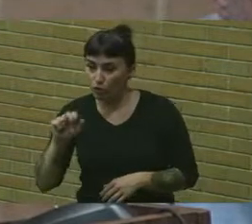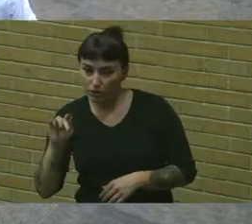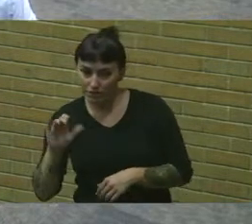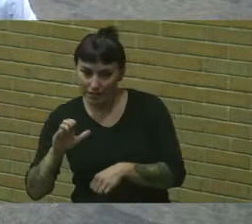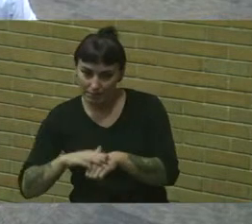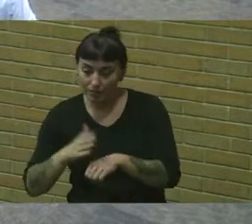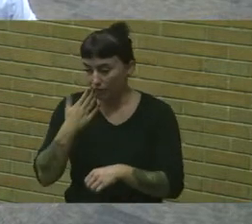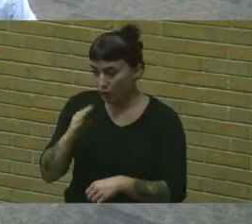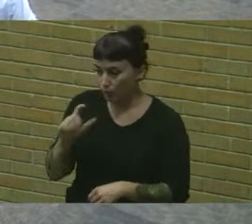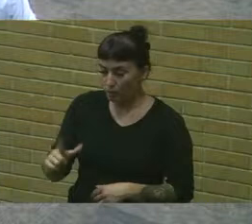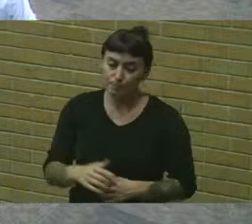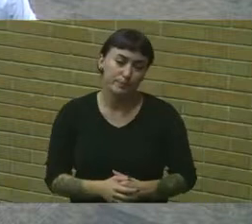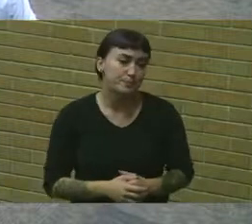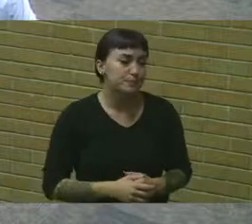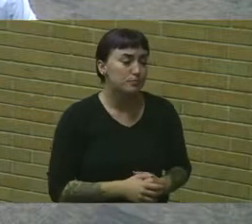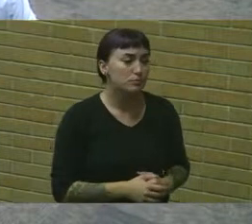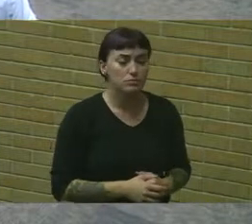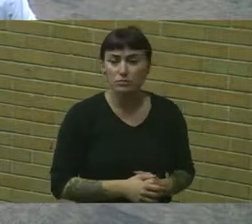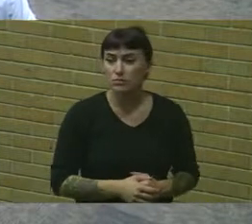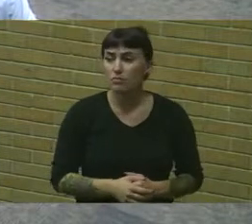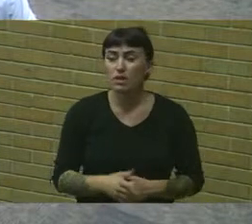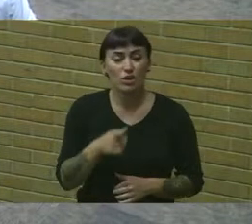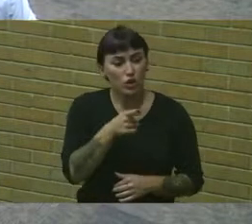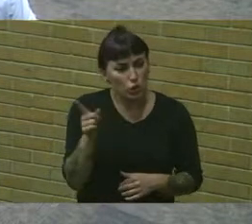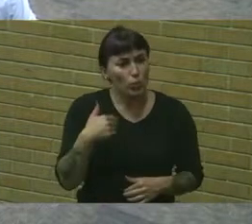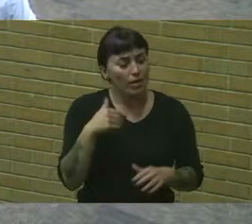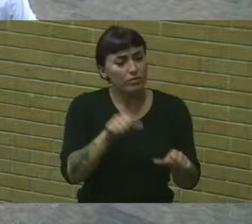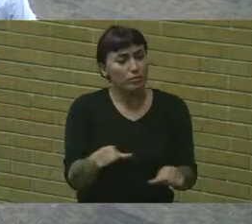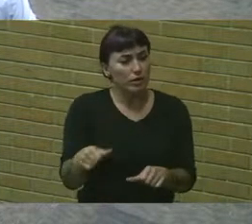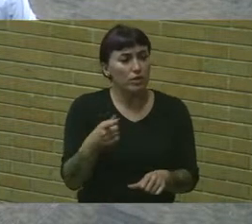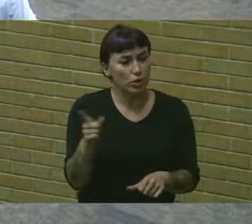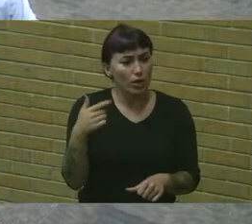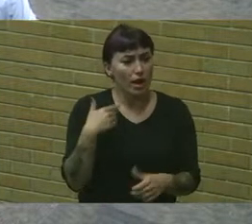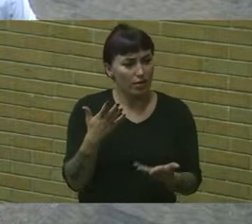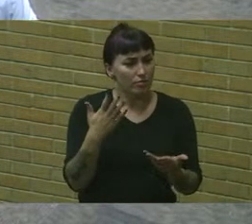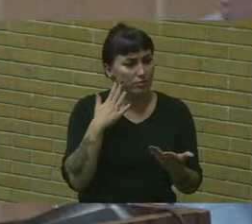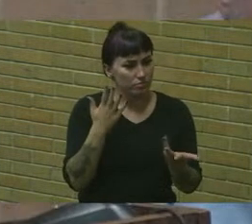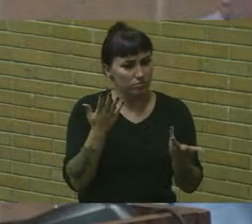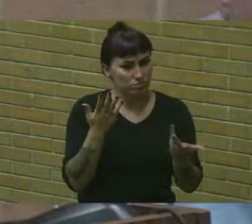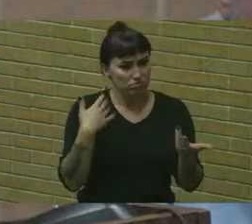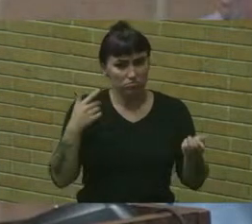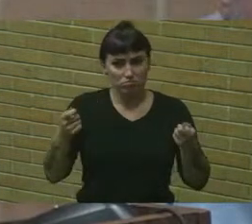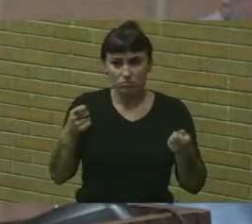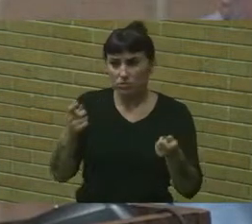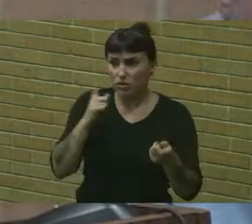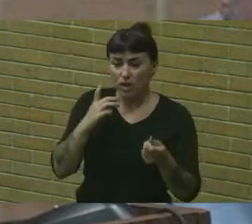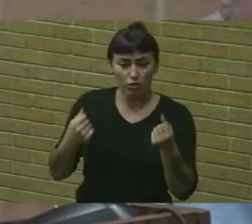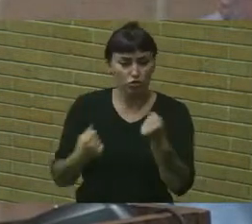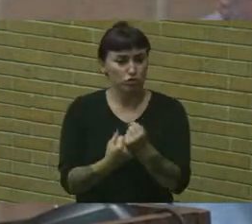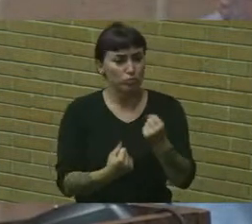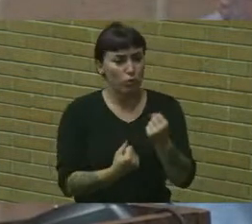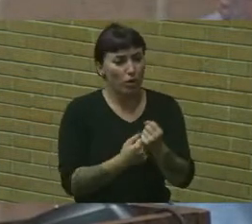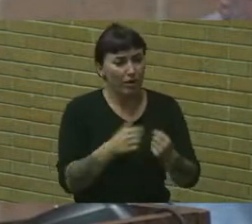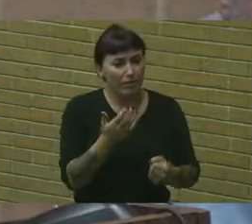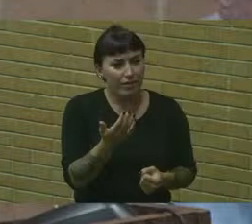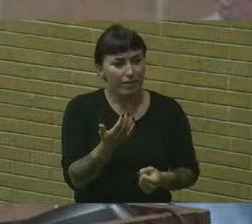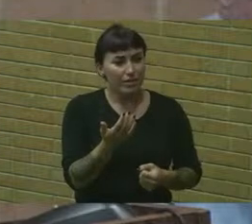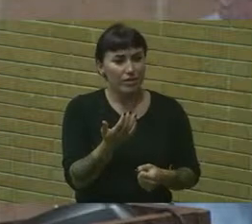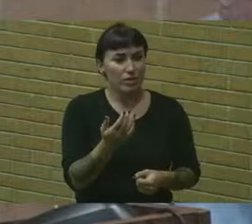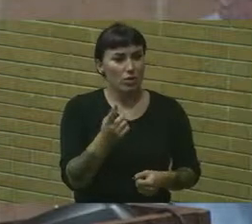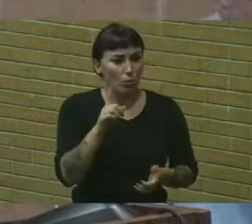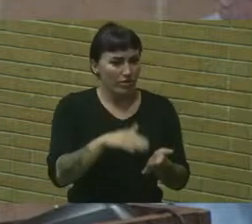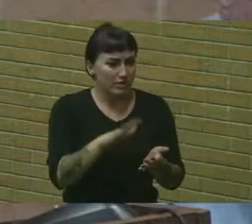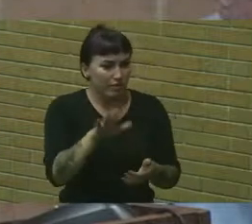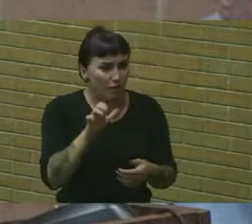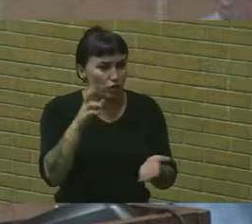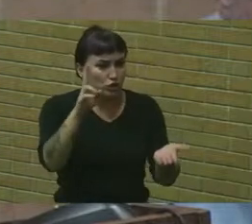Thank you, Bill. You have the ability and you have the wherewithal and the support of a majority. You have 1,500 signatures of